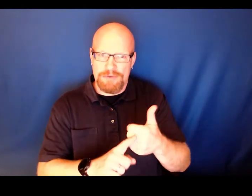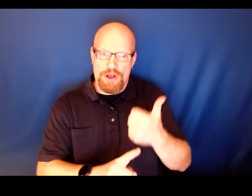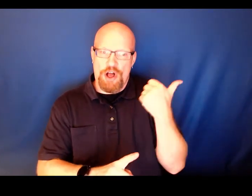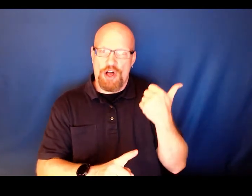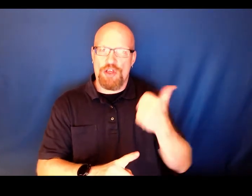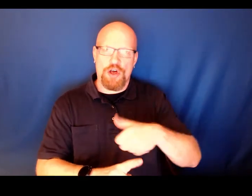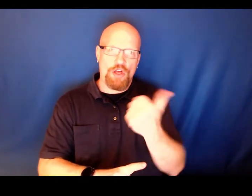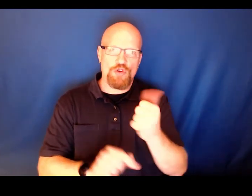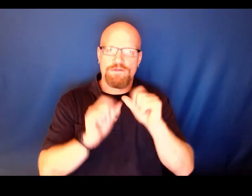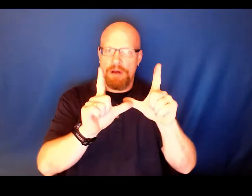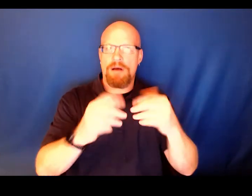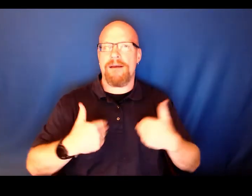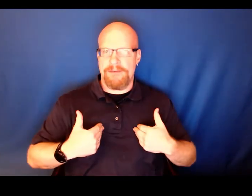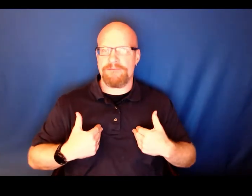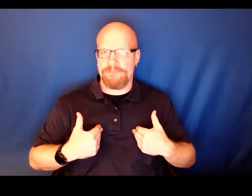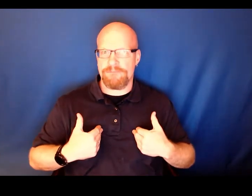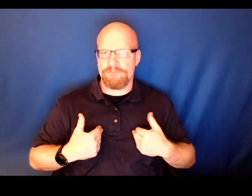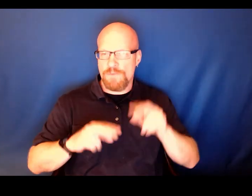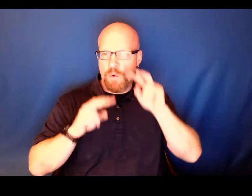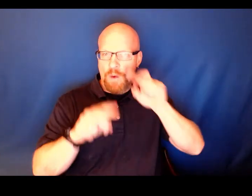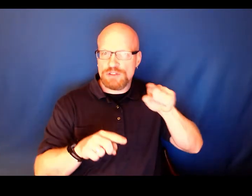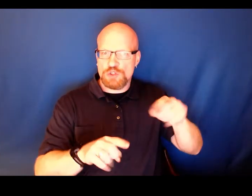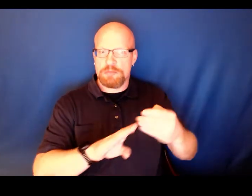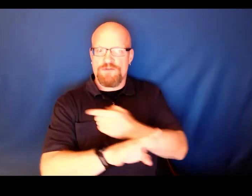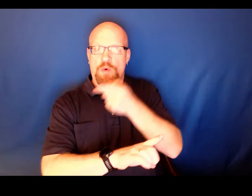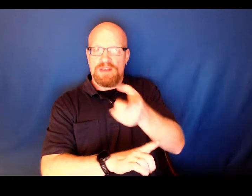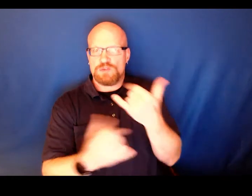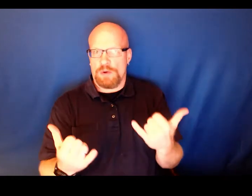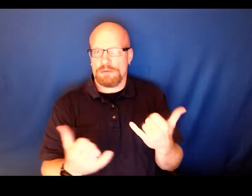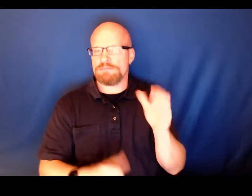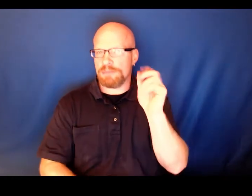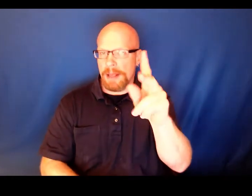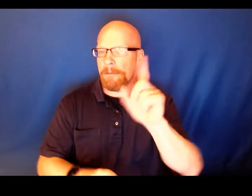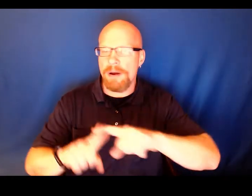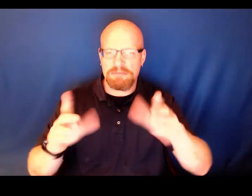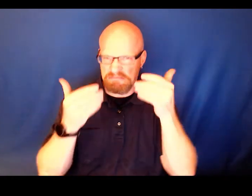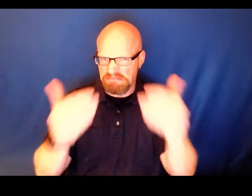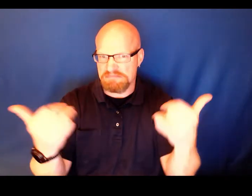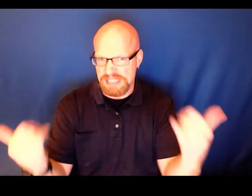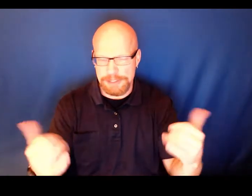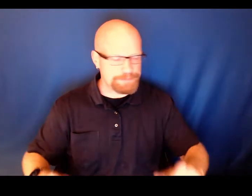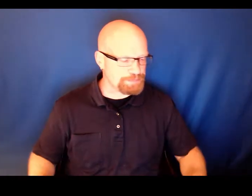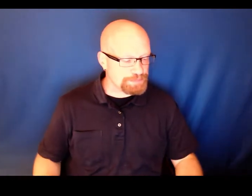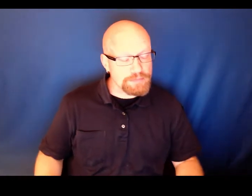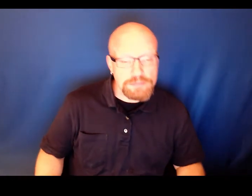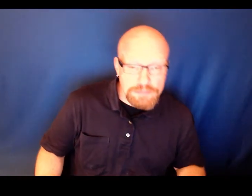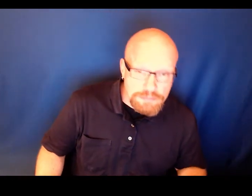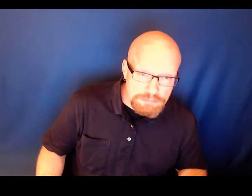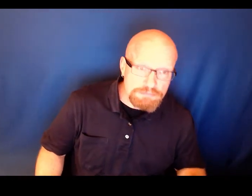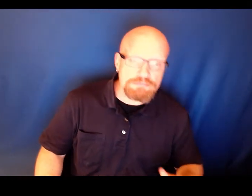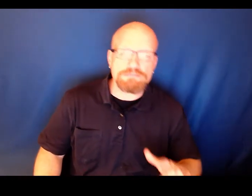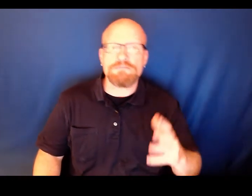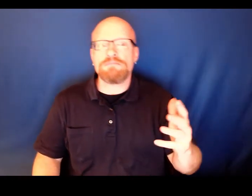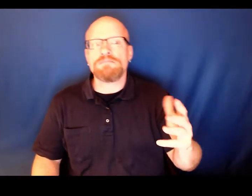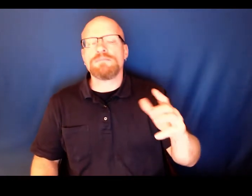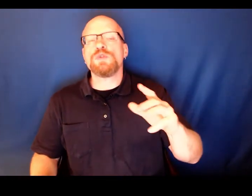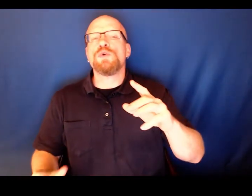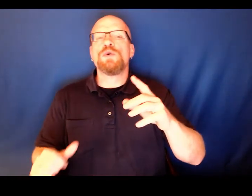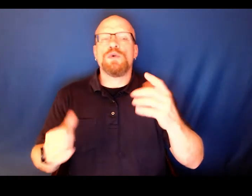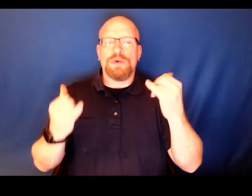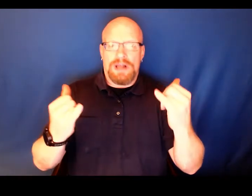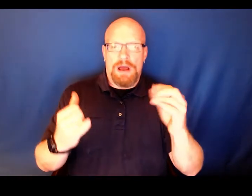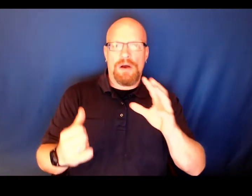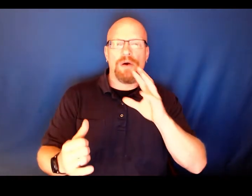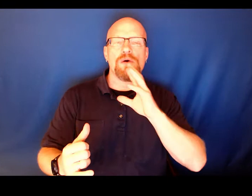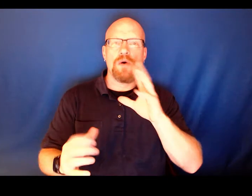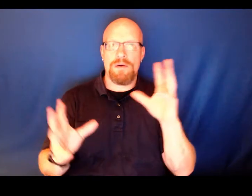or polynomial means, previous vlogs discussed those topics. But if you're comfortable with that, proceed watching this one.